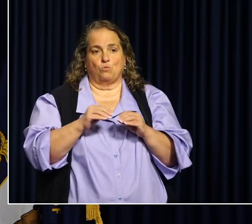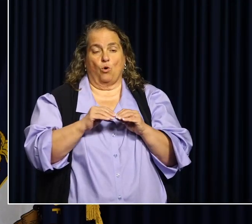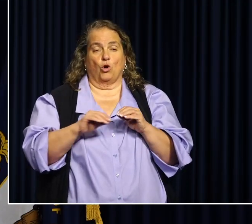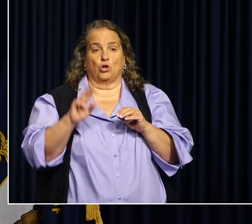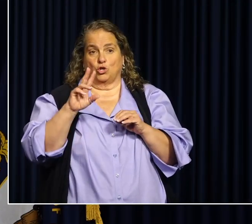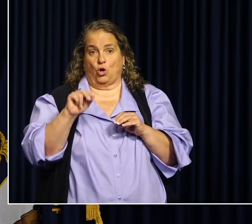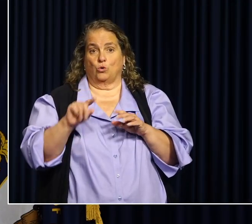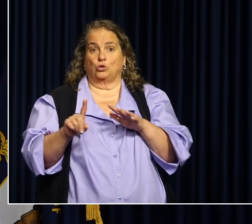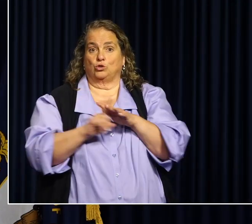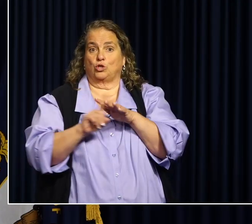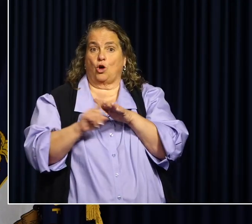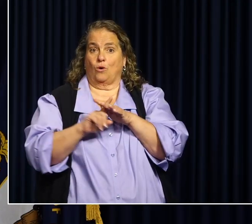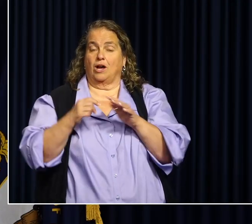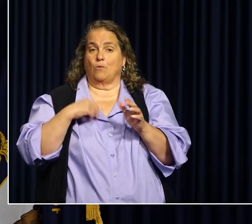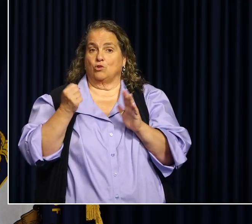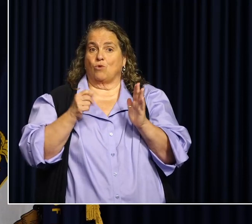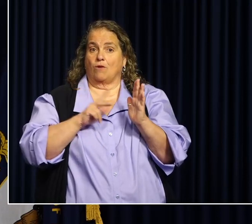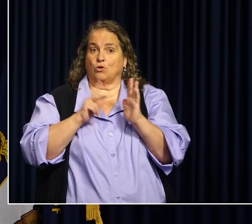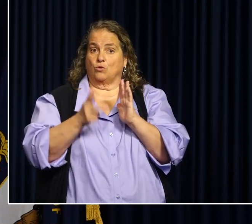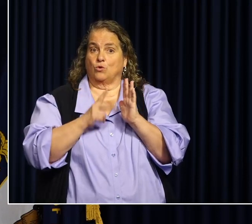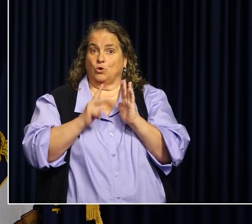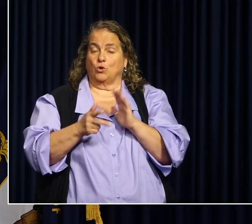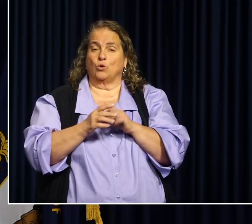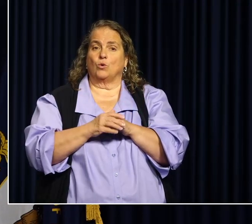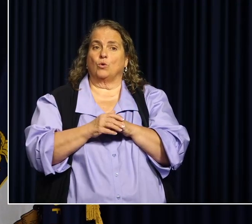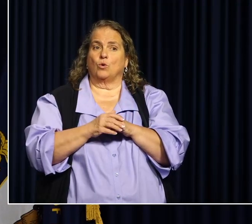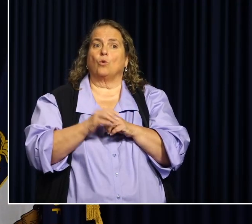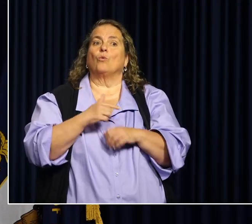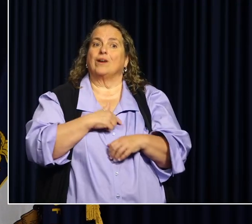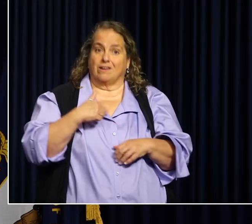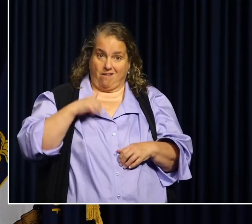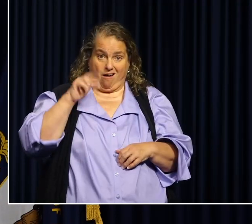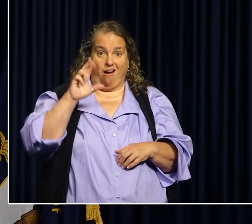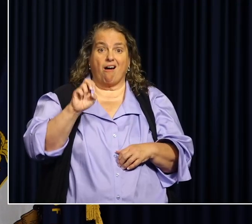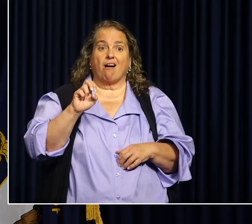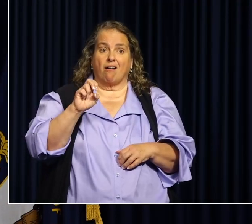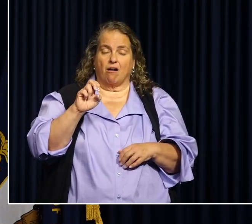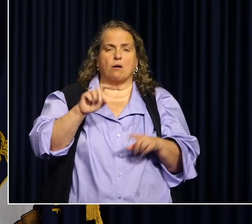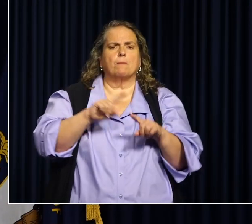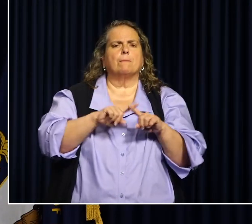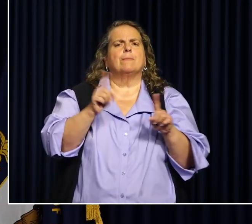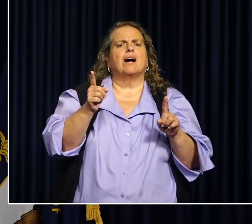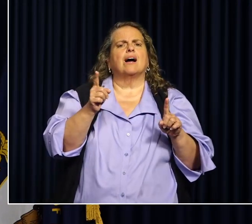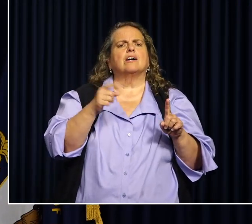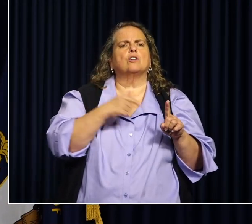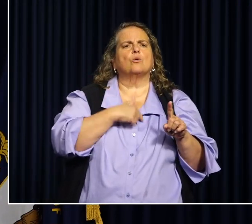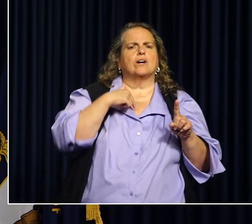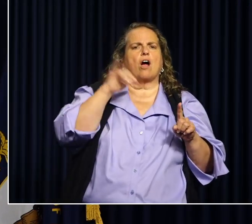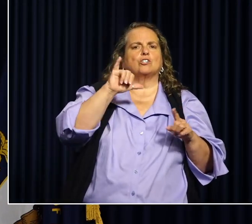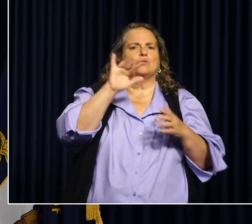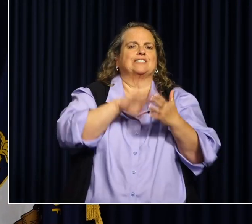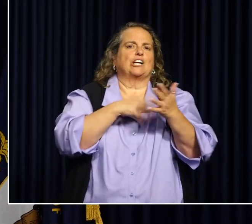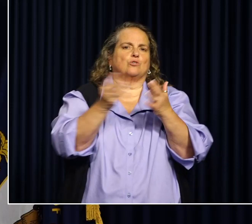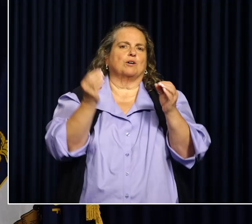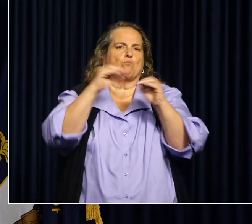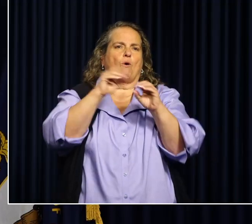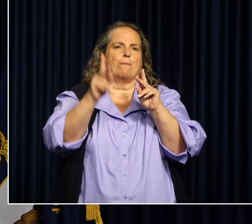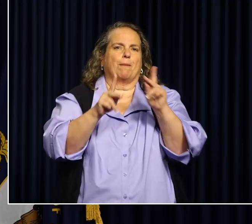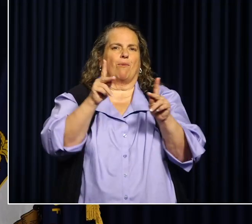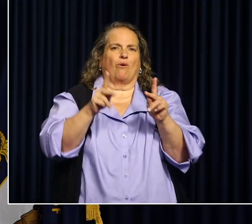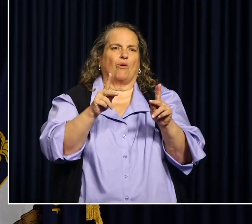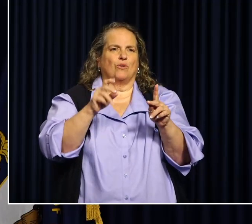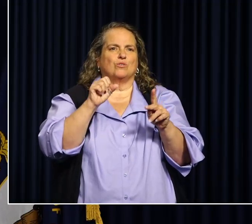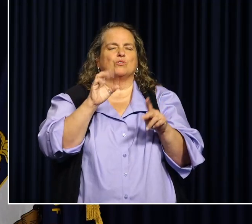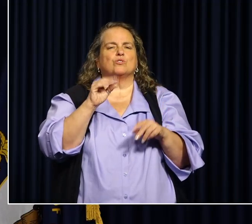or no-shows at our drive-through facilities? We are, but we're also scheduling more people. So we